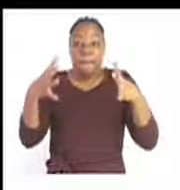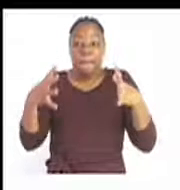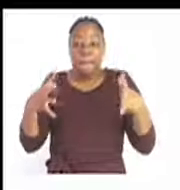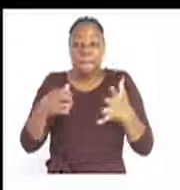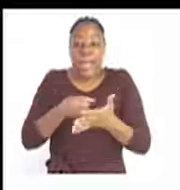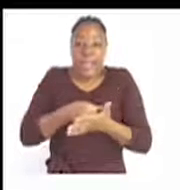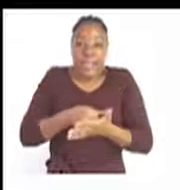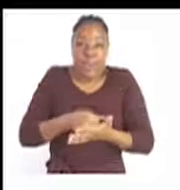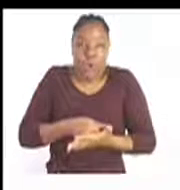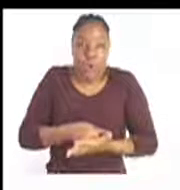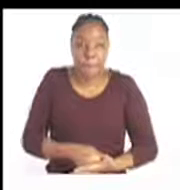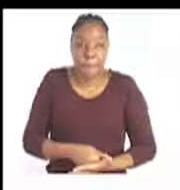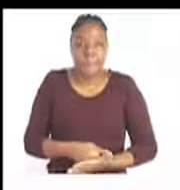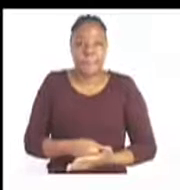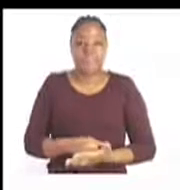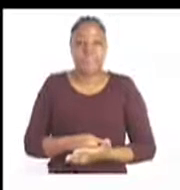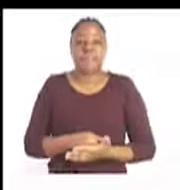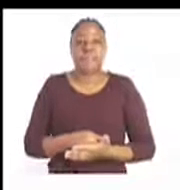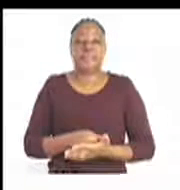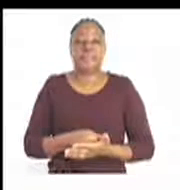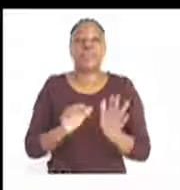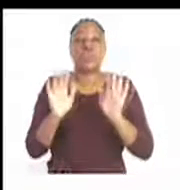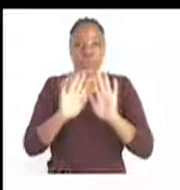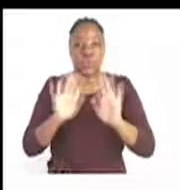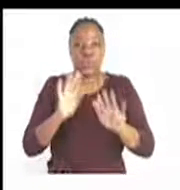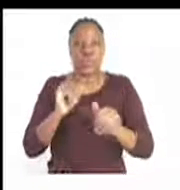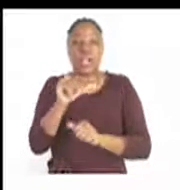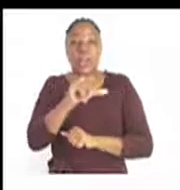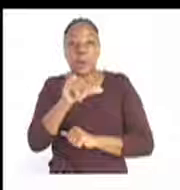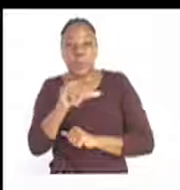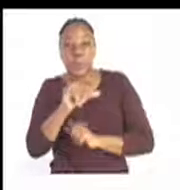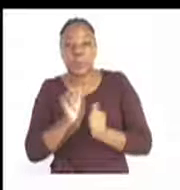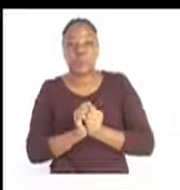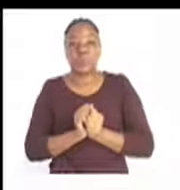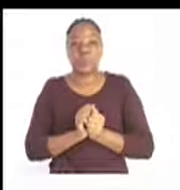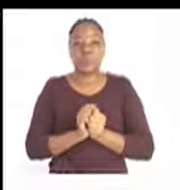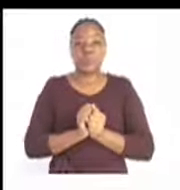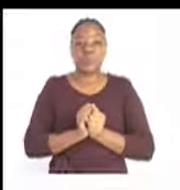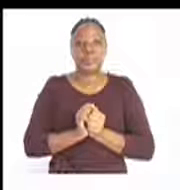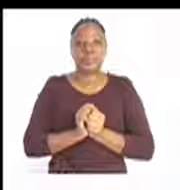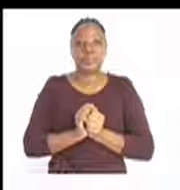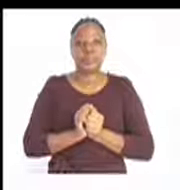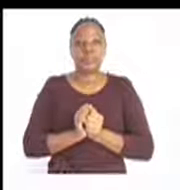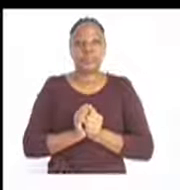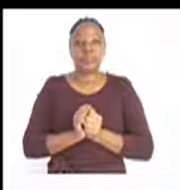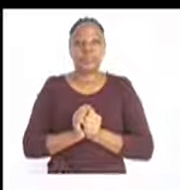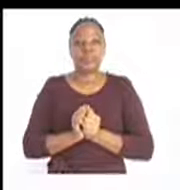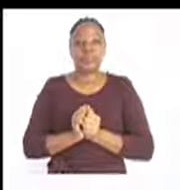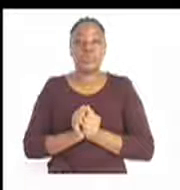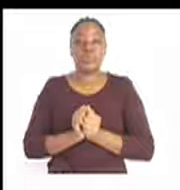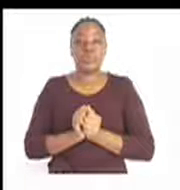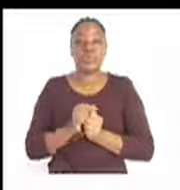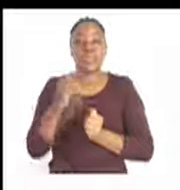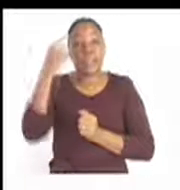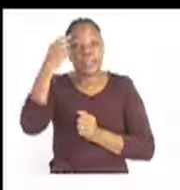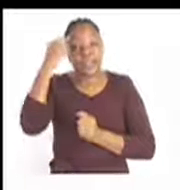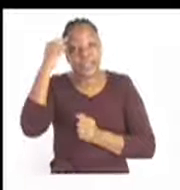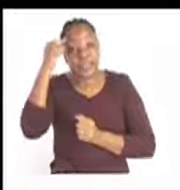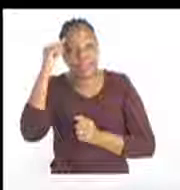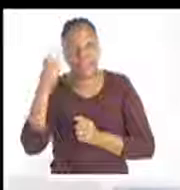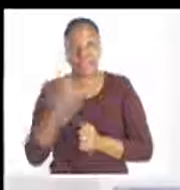you can see the different objects along with their names. It's up to you to decide which one has more.